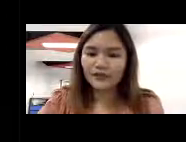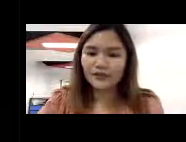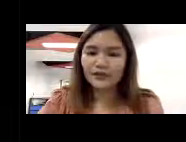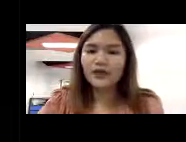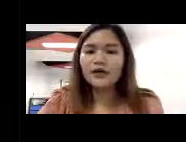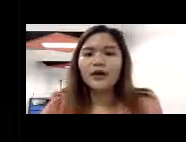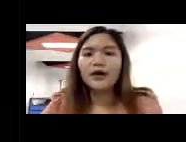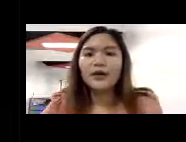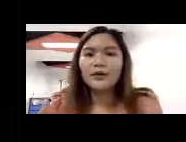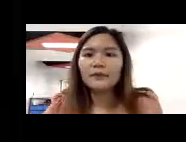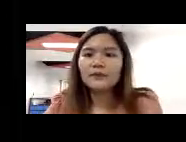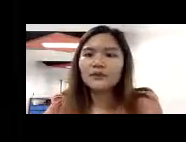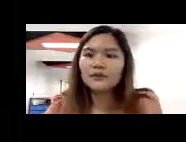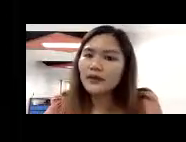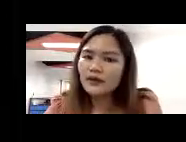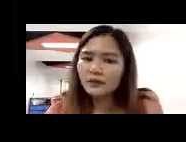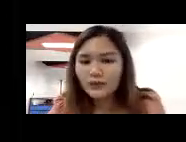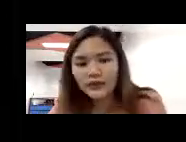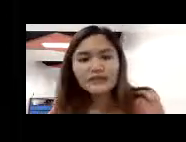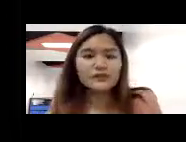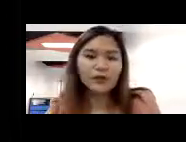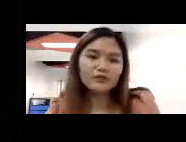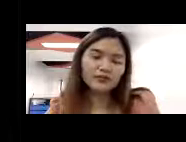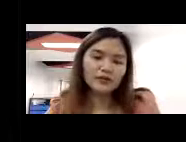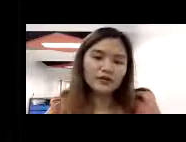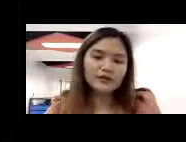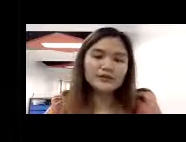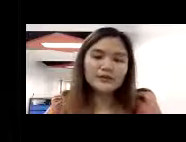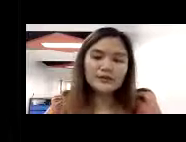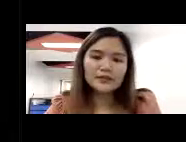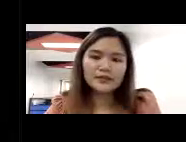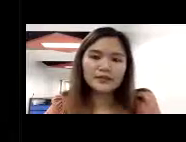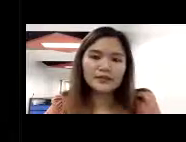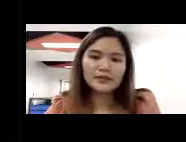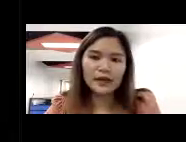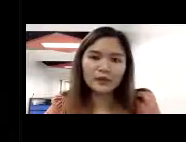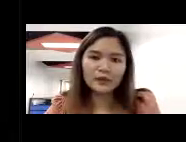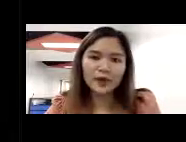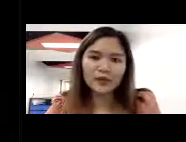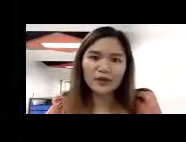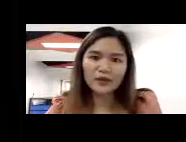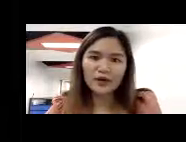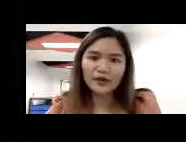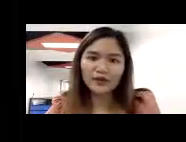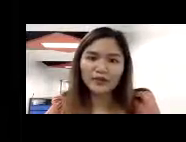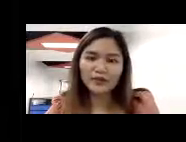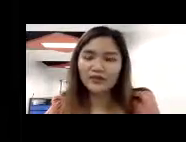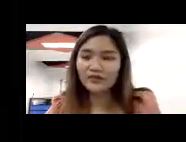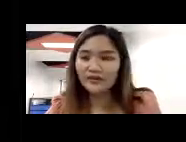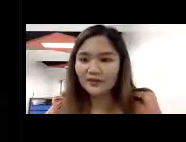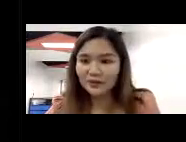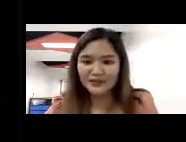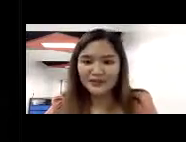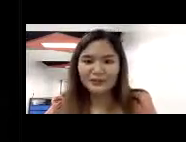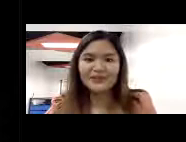Ayan, so siguro mga 2 minutes to wait for the others. Since marami po tayo, we are around